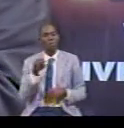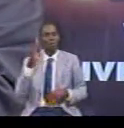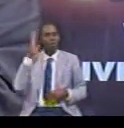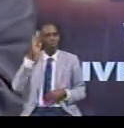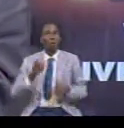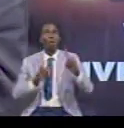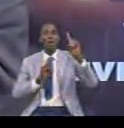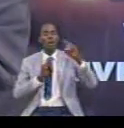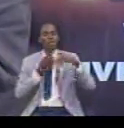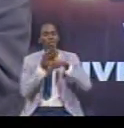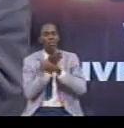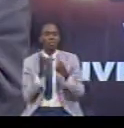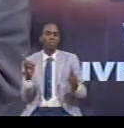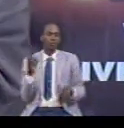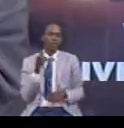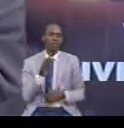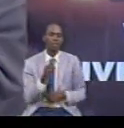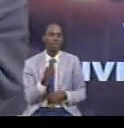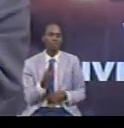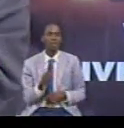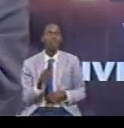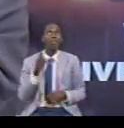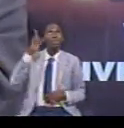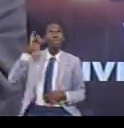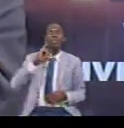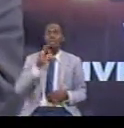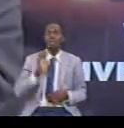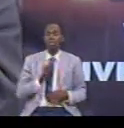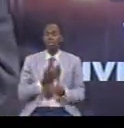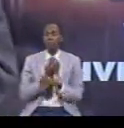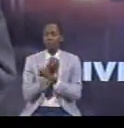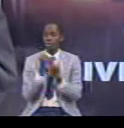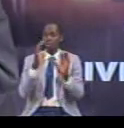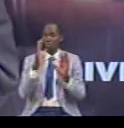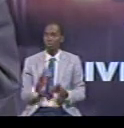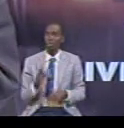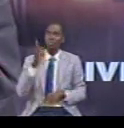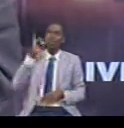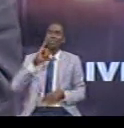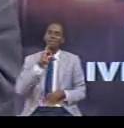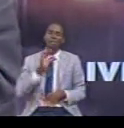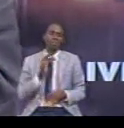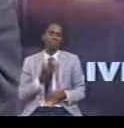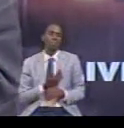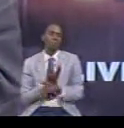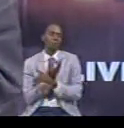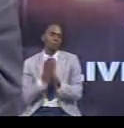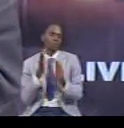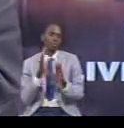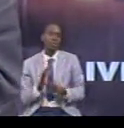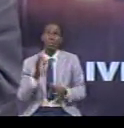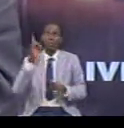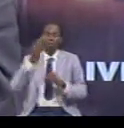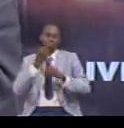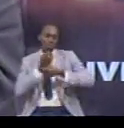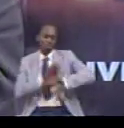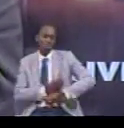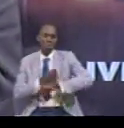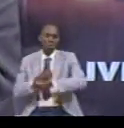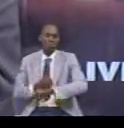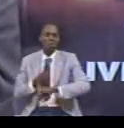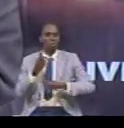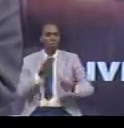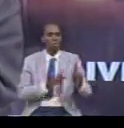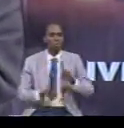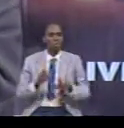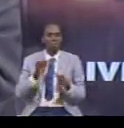him. He is our Savior, he is our deliverer. And he protects the people he has saved, and he